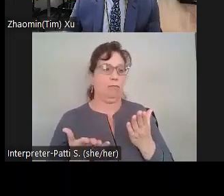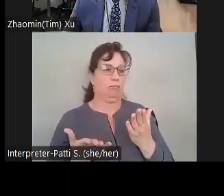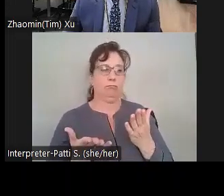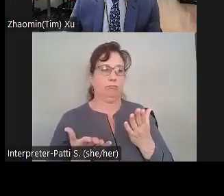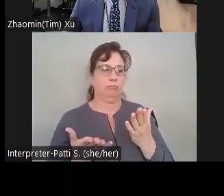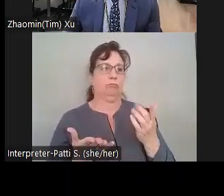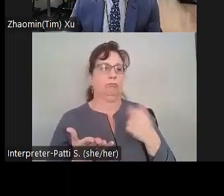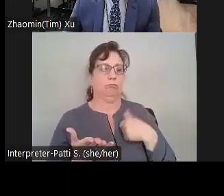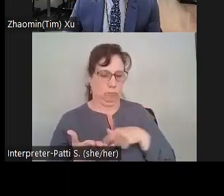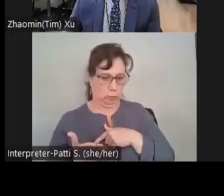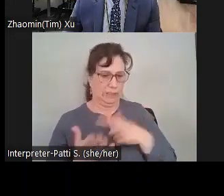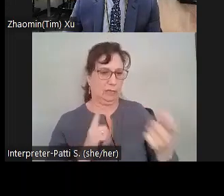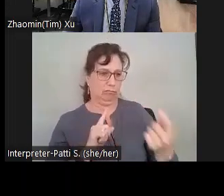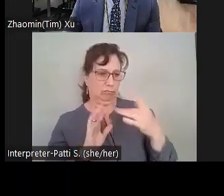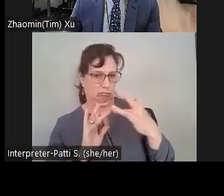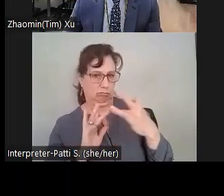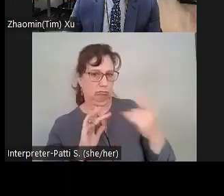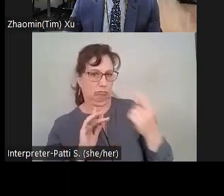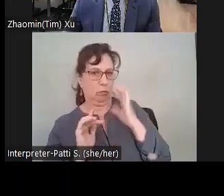the access point as well.